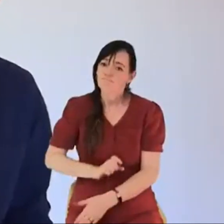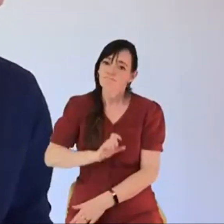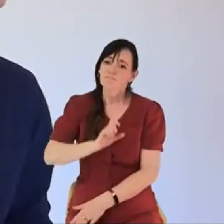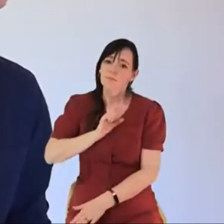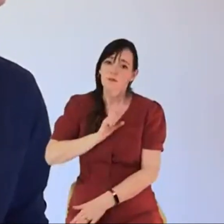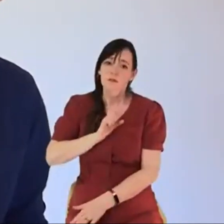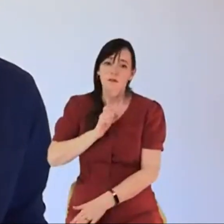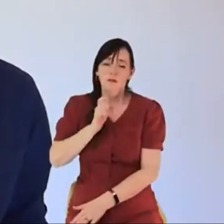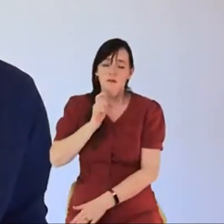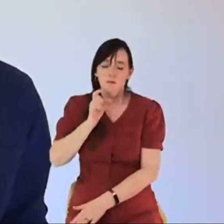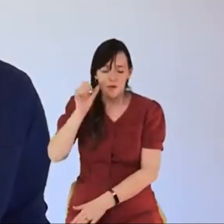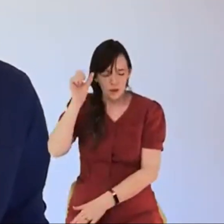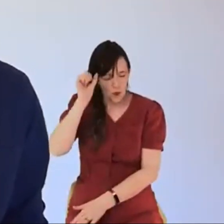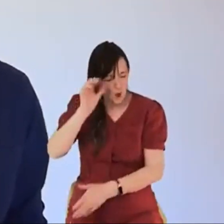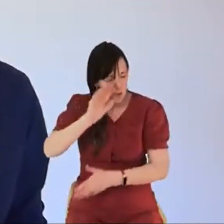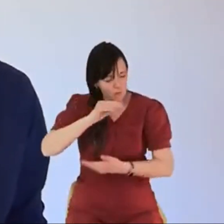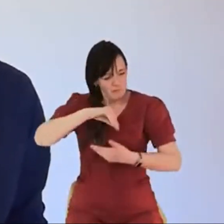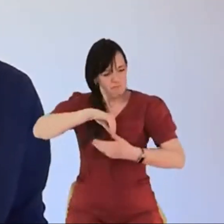keep going